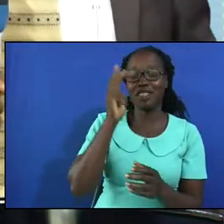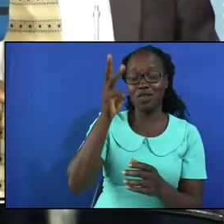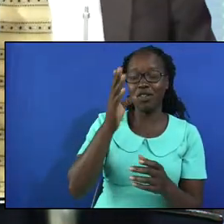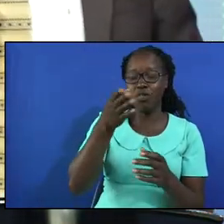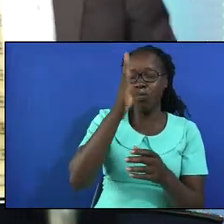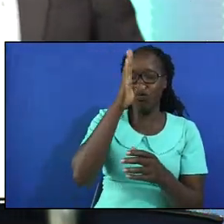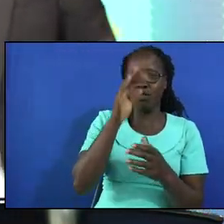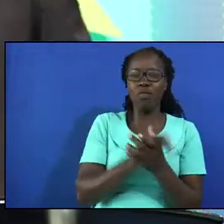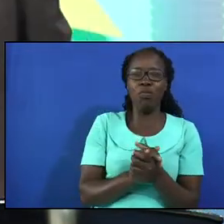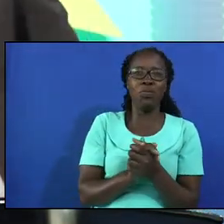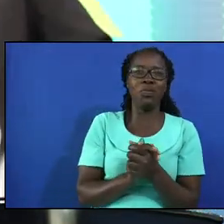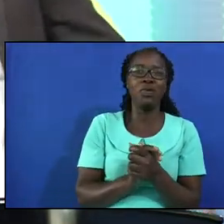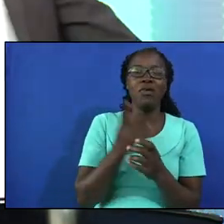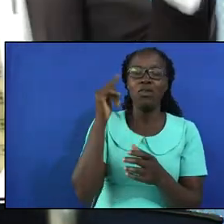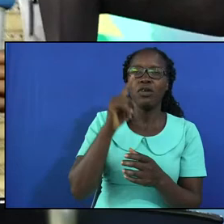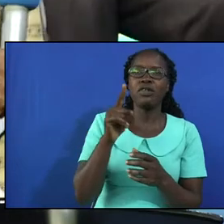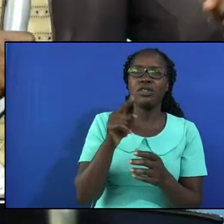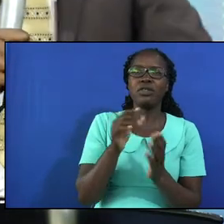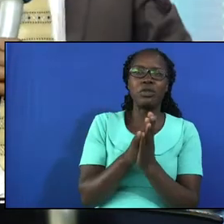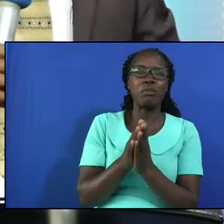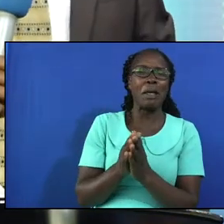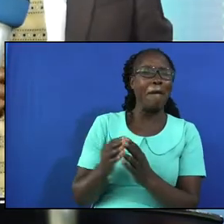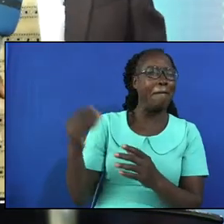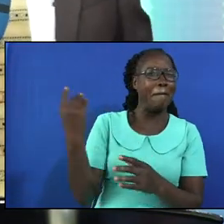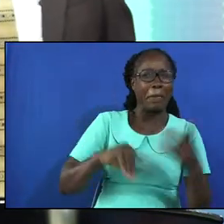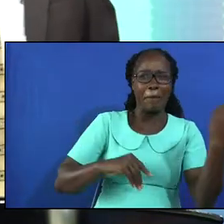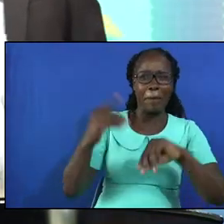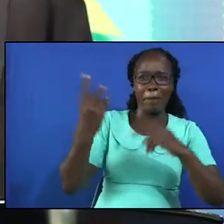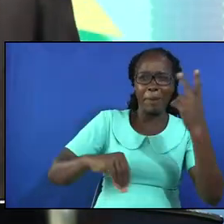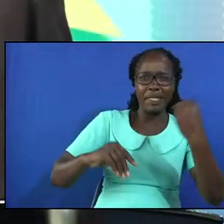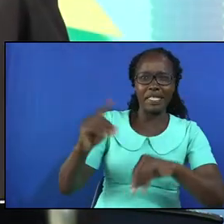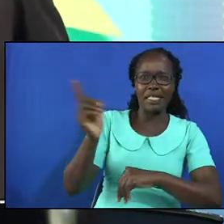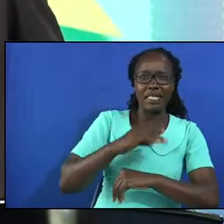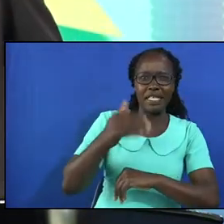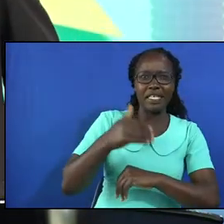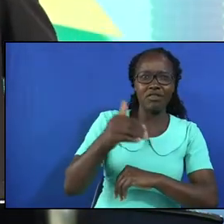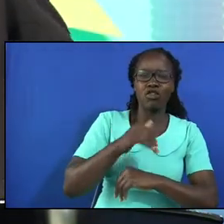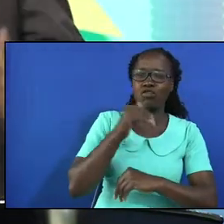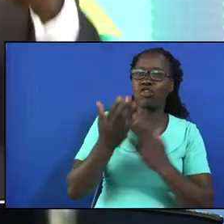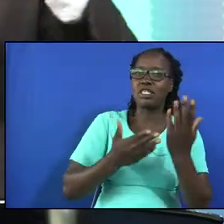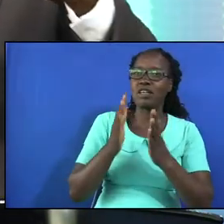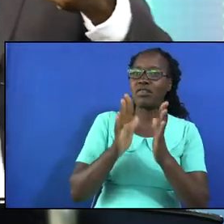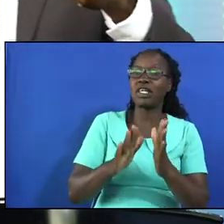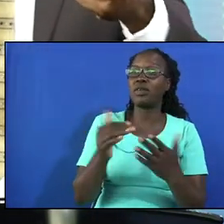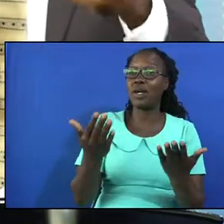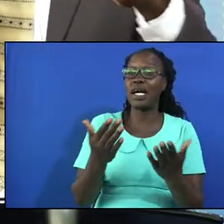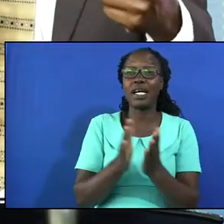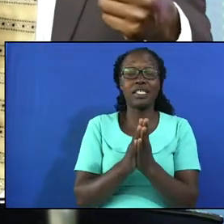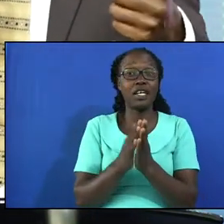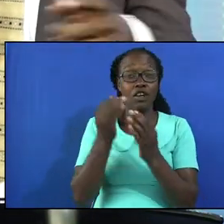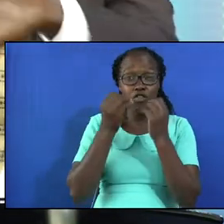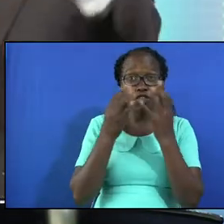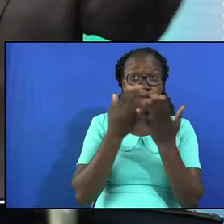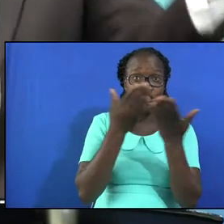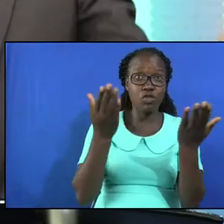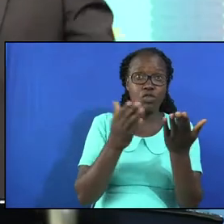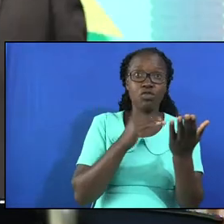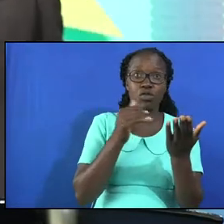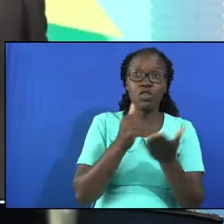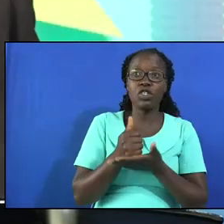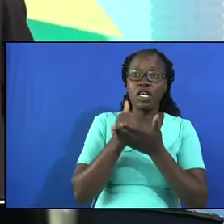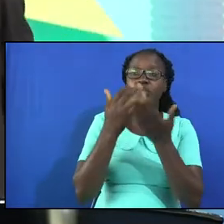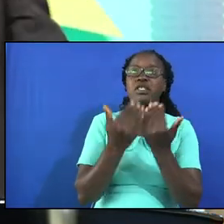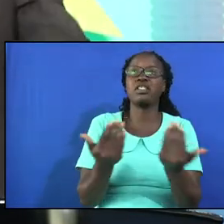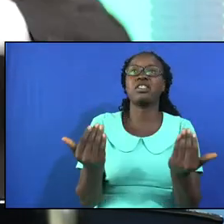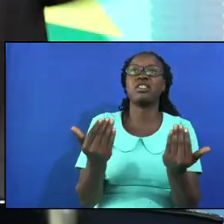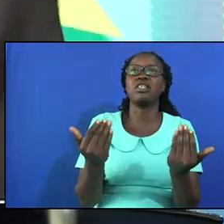will of God for you to be hammered every day. You are not serving anyone. And by the way, for your information, you are not even helping